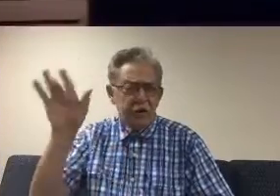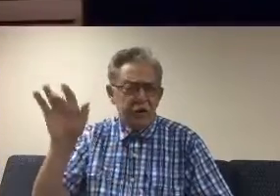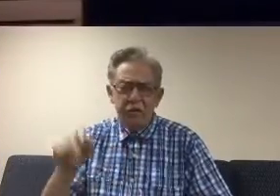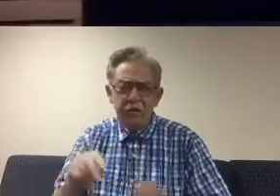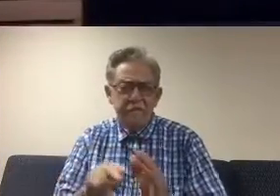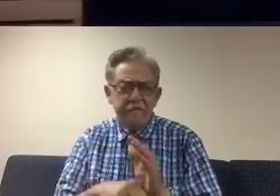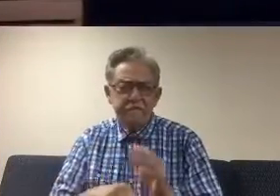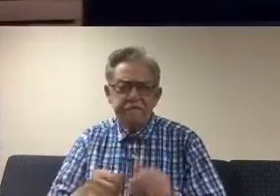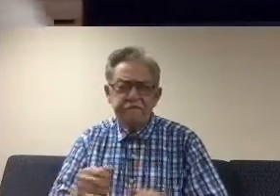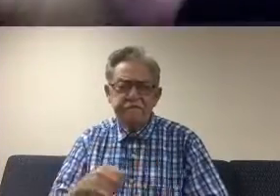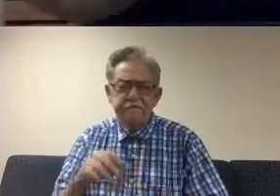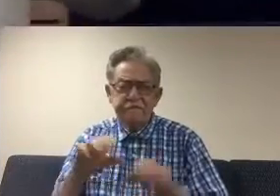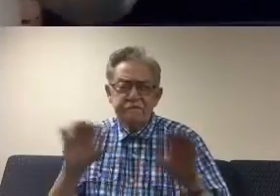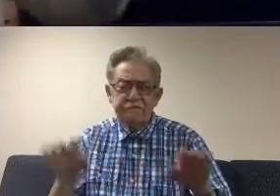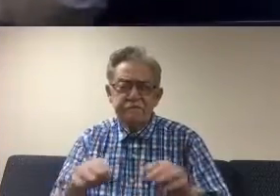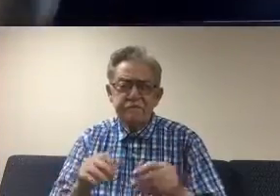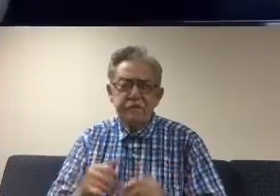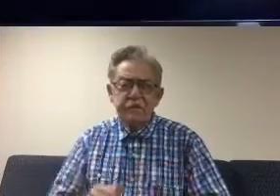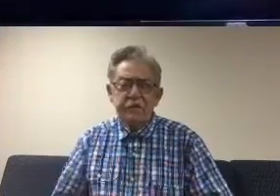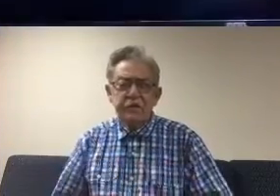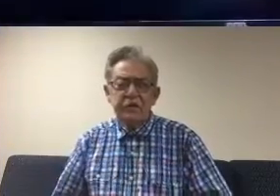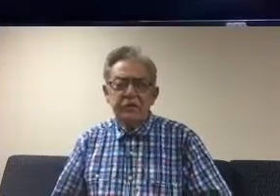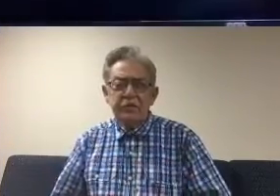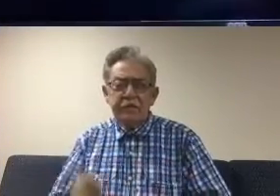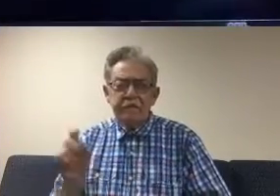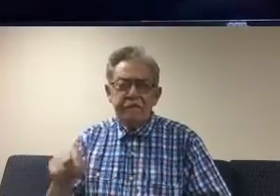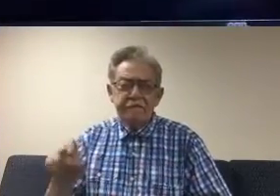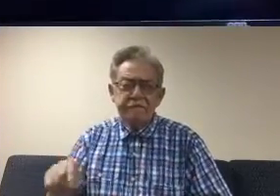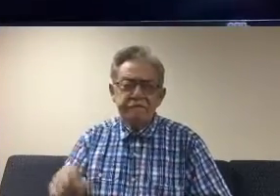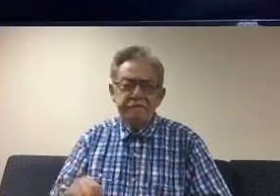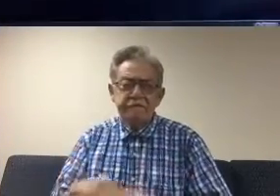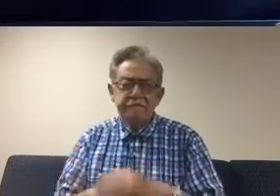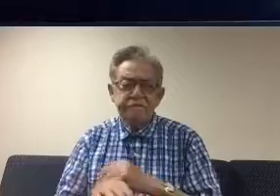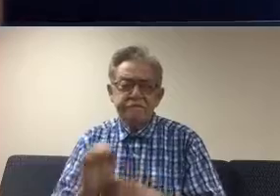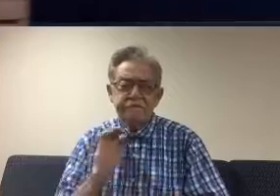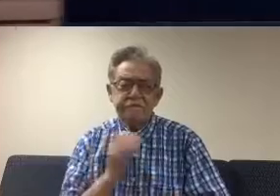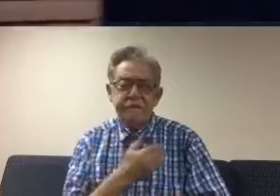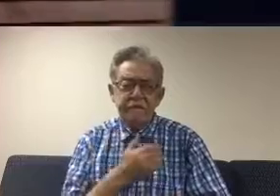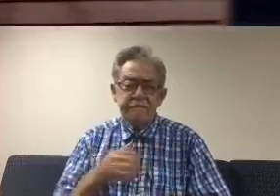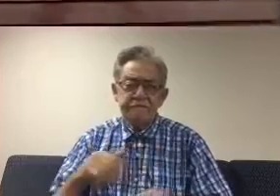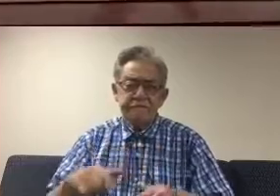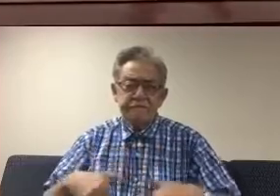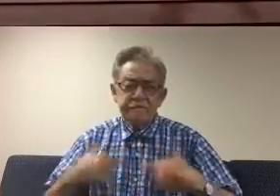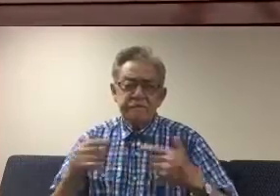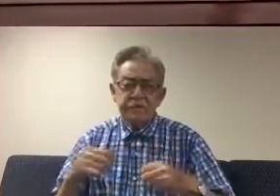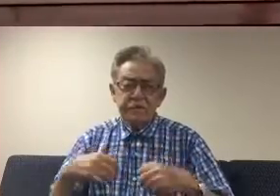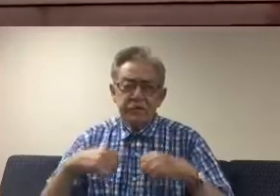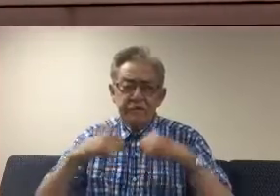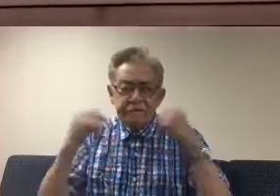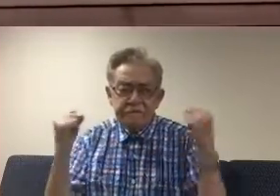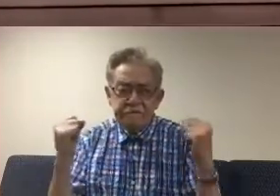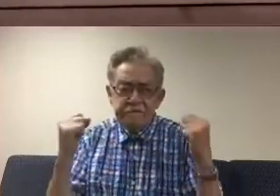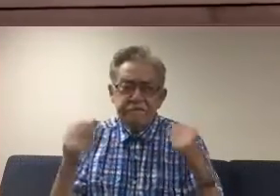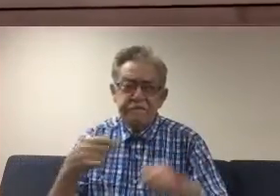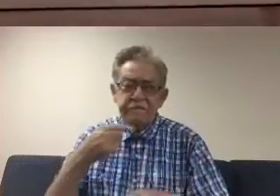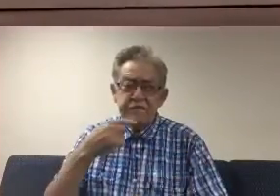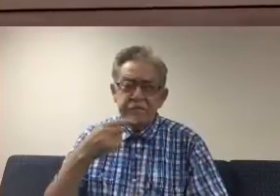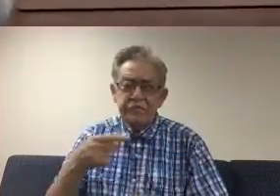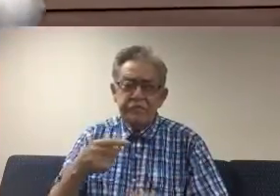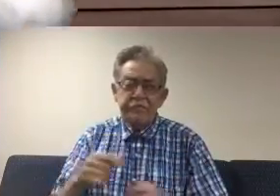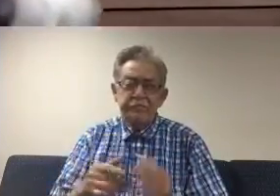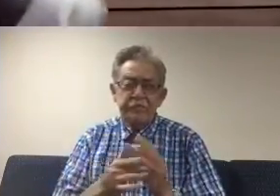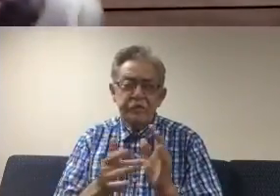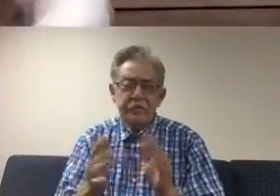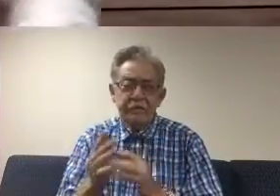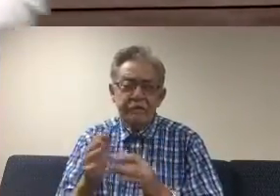of this's and that's. I think what we need in our lives is the boldness to say Jesus is real, Jesus is